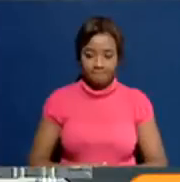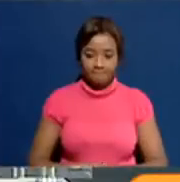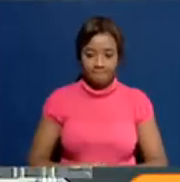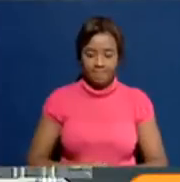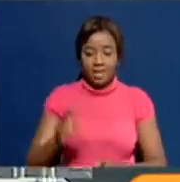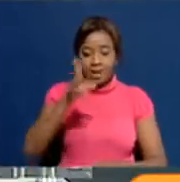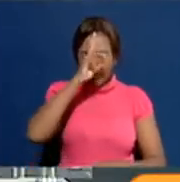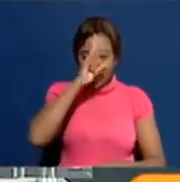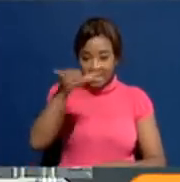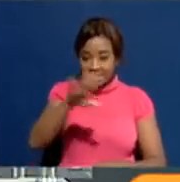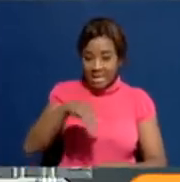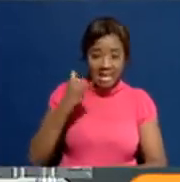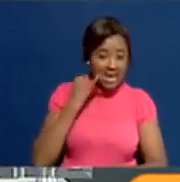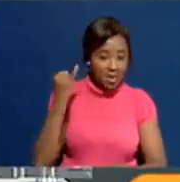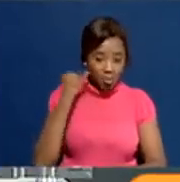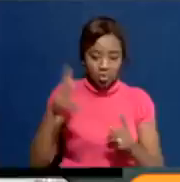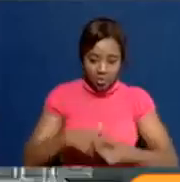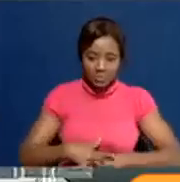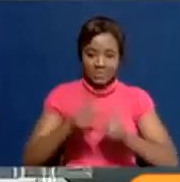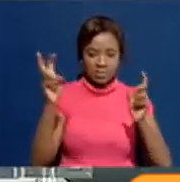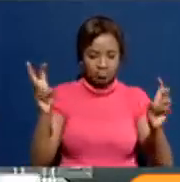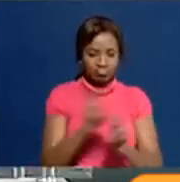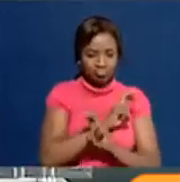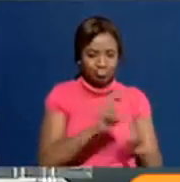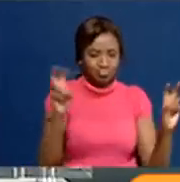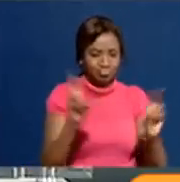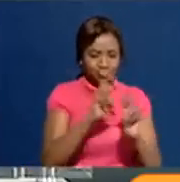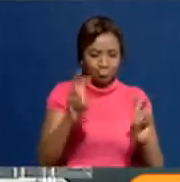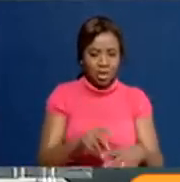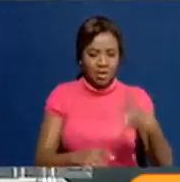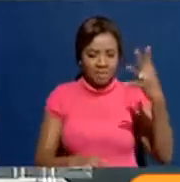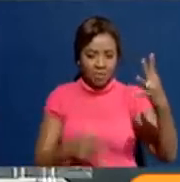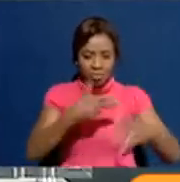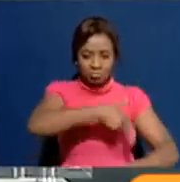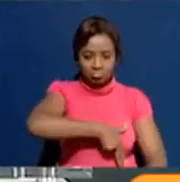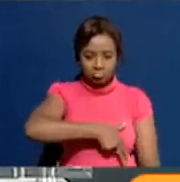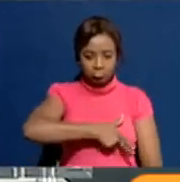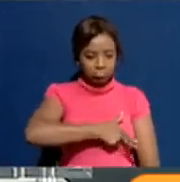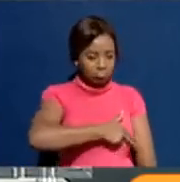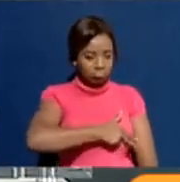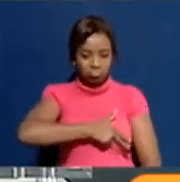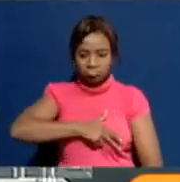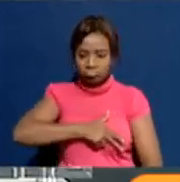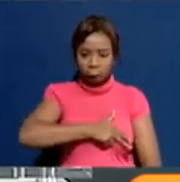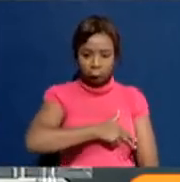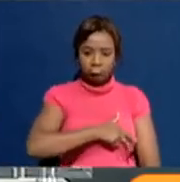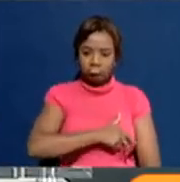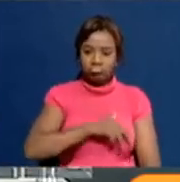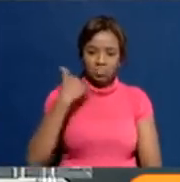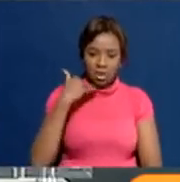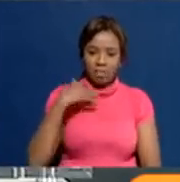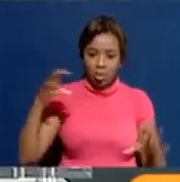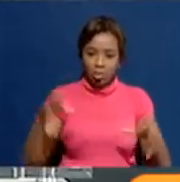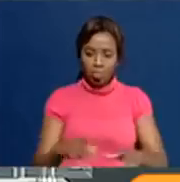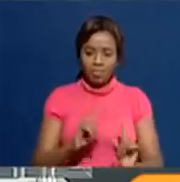Now, detectives in Nakuru have launched a manhunt for four armed robbers who raided a Nakuru-based gospel radio